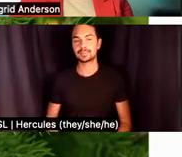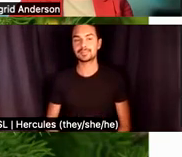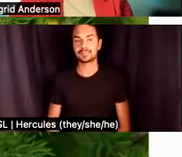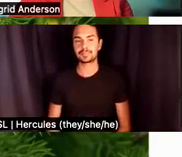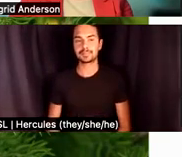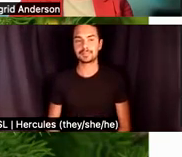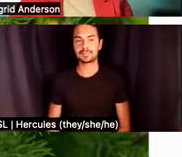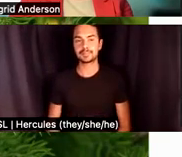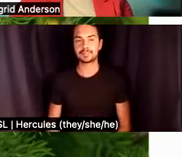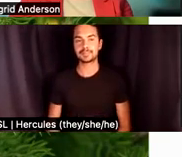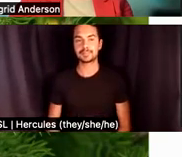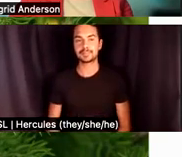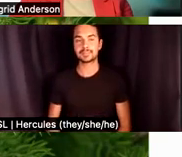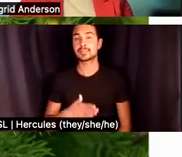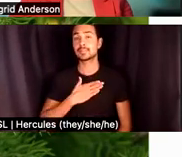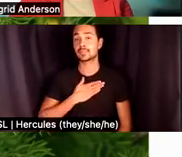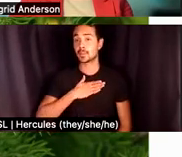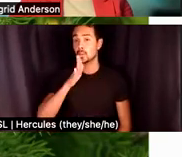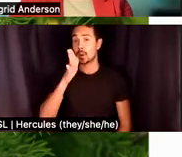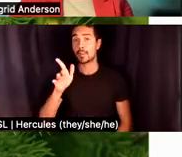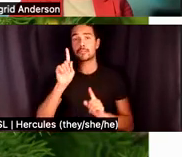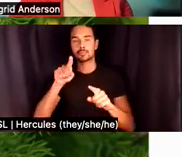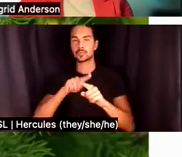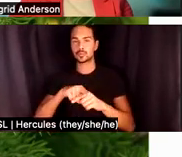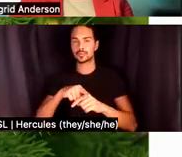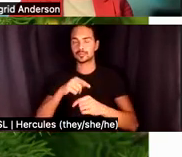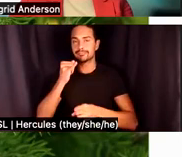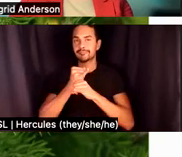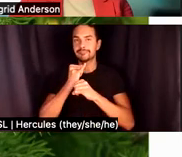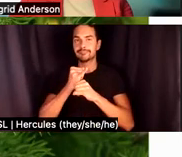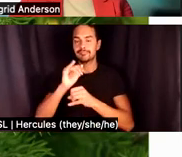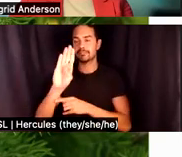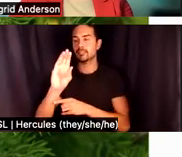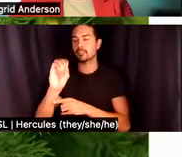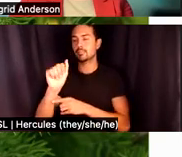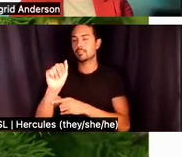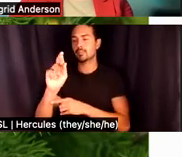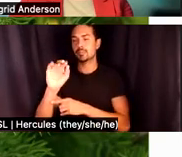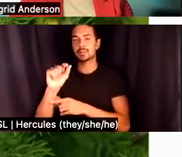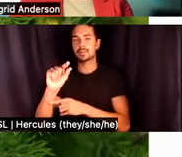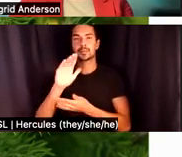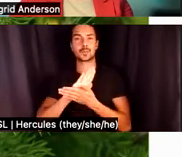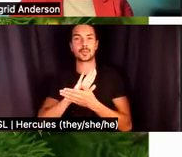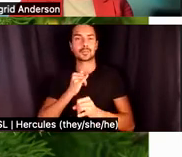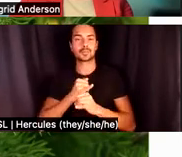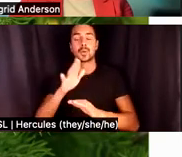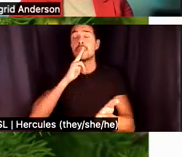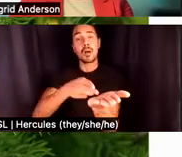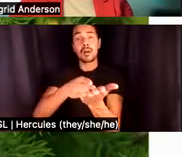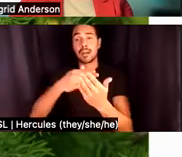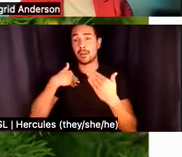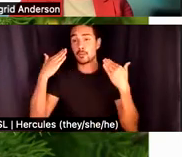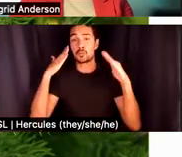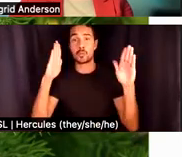I mentioned that, my grandma went to boarding school, and well, I honestly don't know and never will know truly what